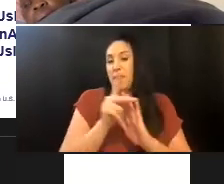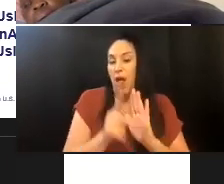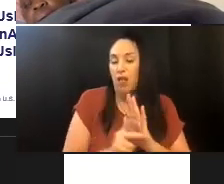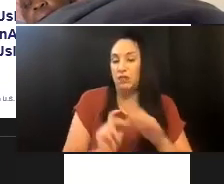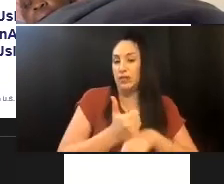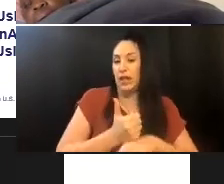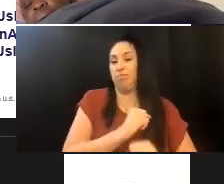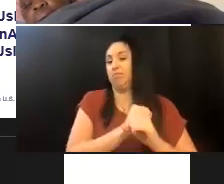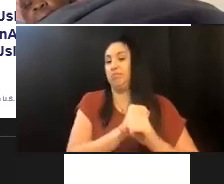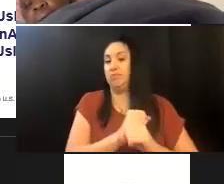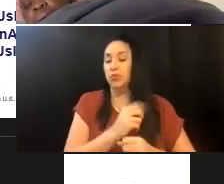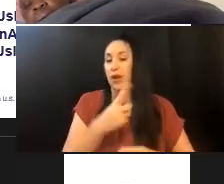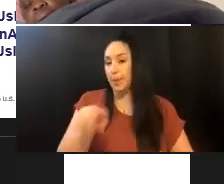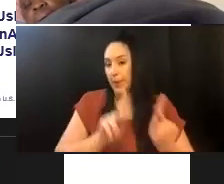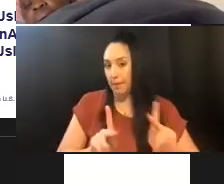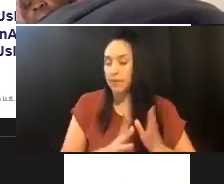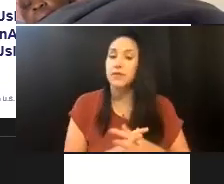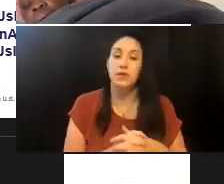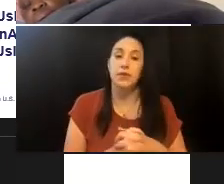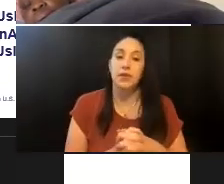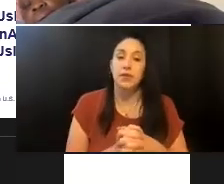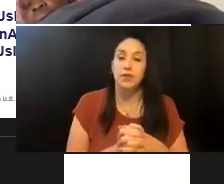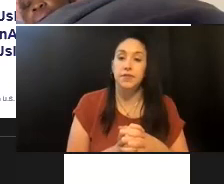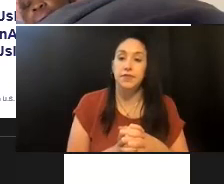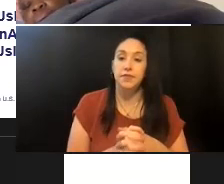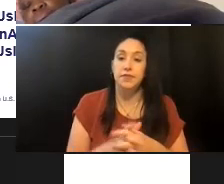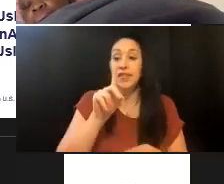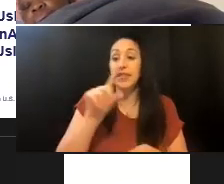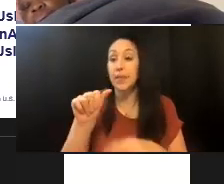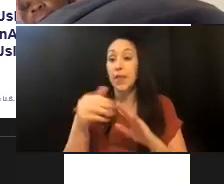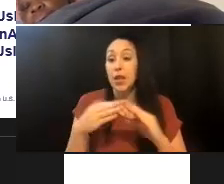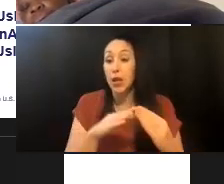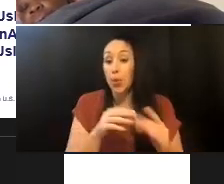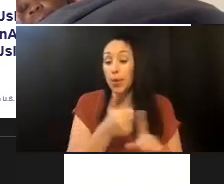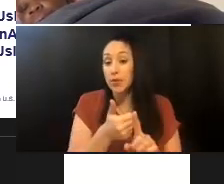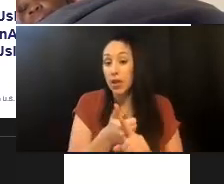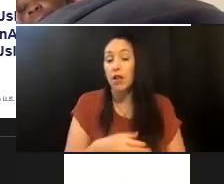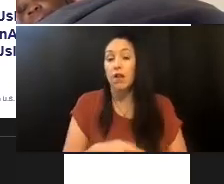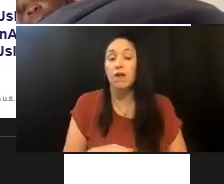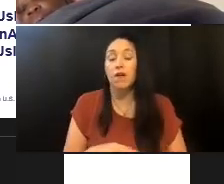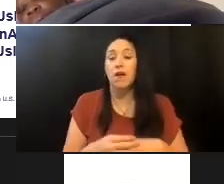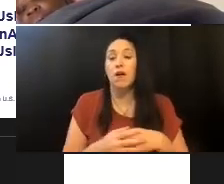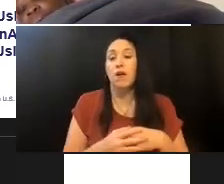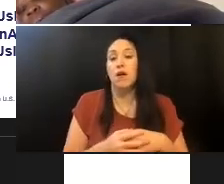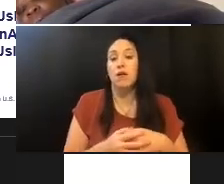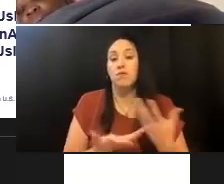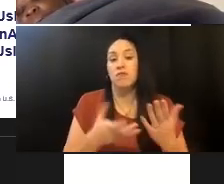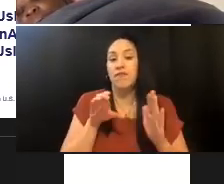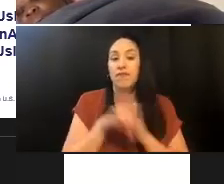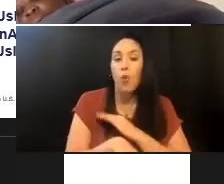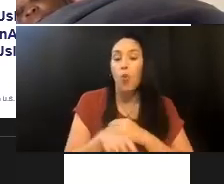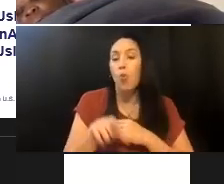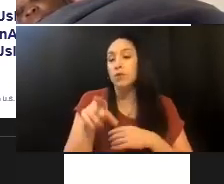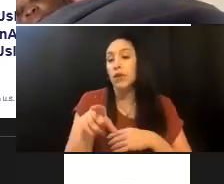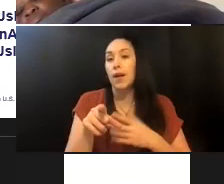disability community has had, things happen in the past where there's been forced sterilization and those kind of things that have happened to the